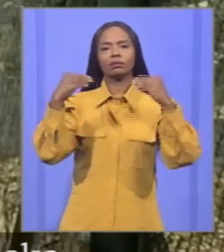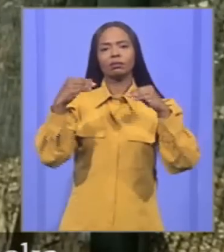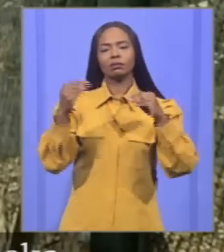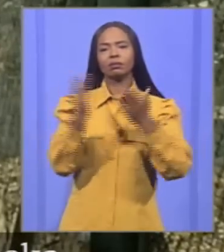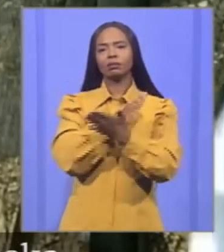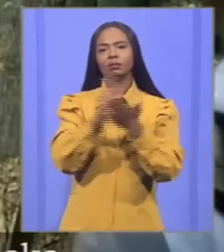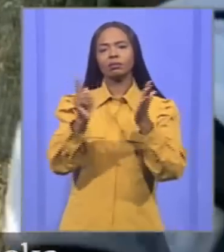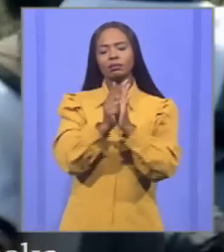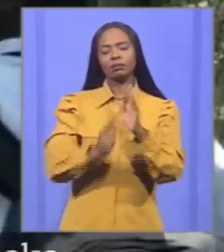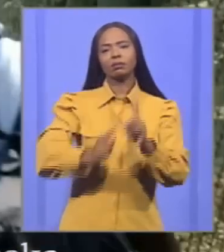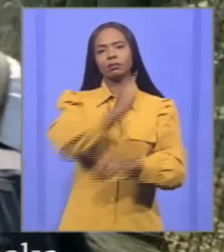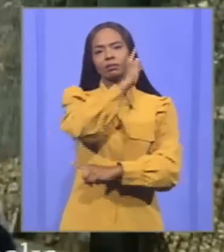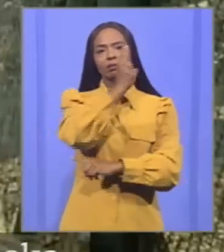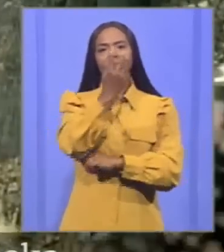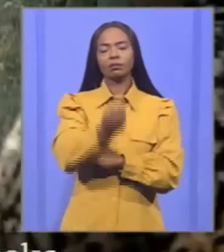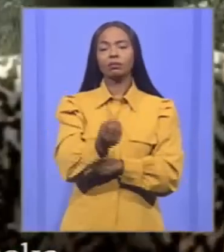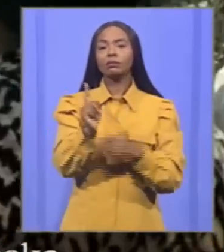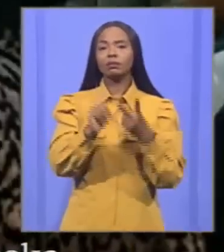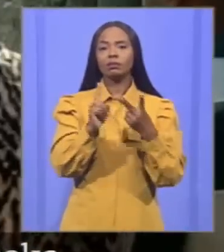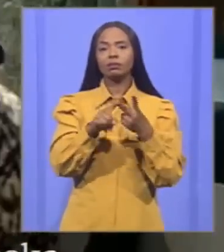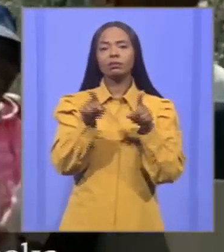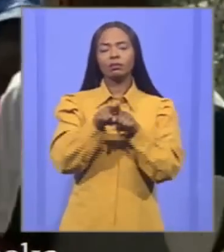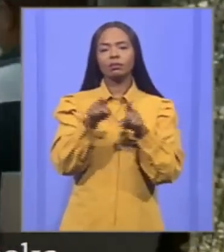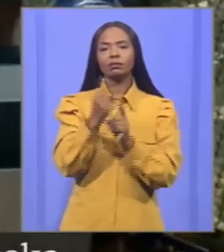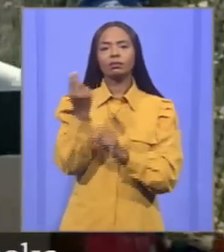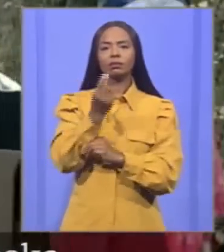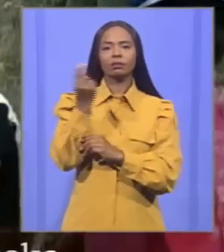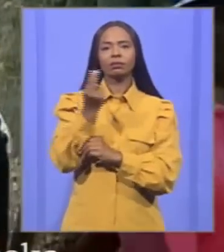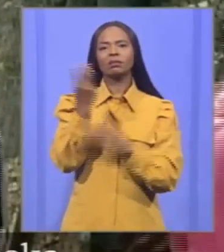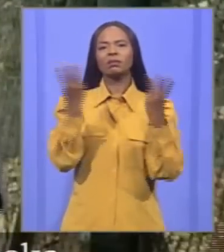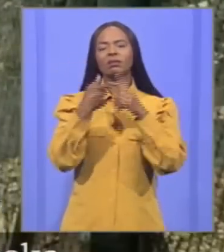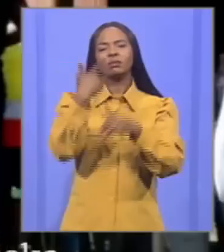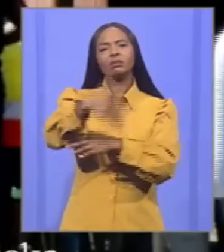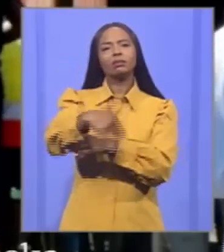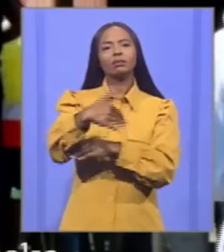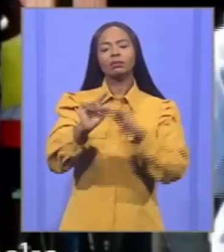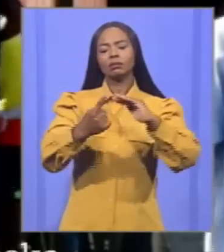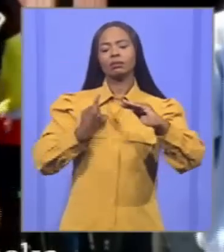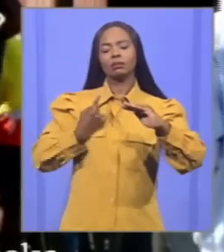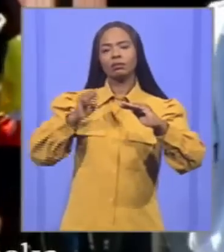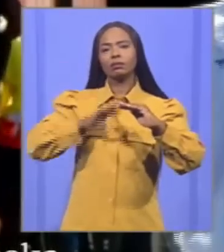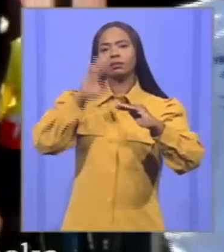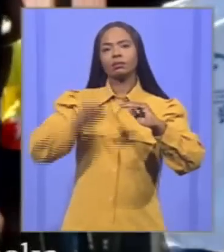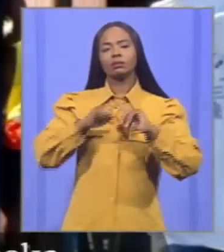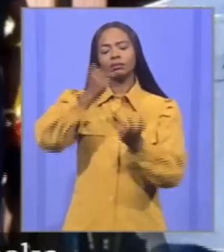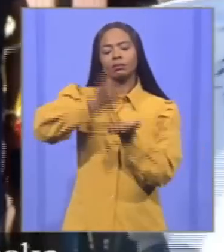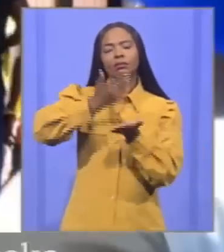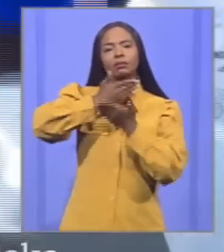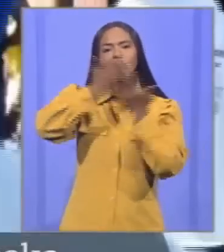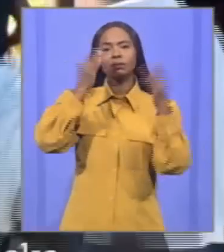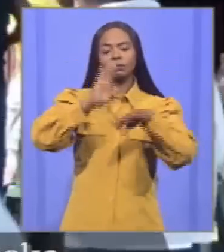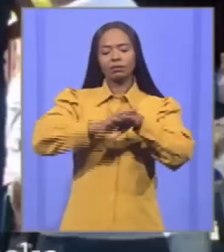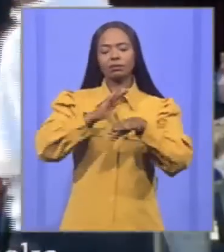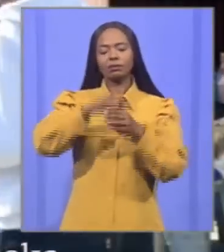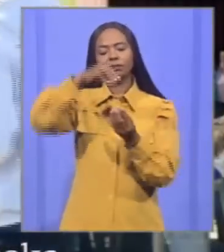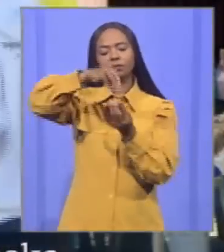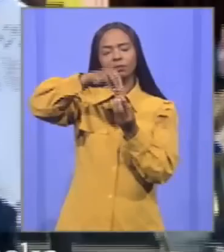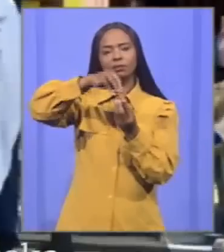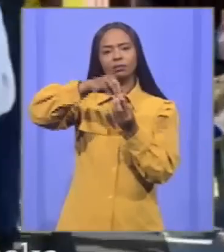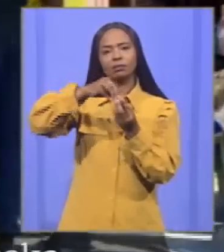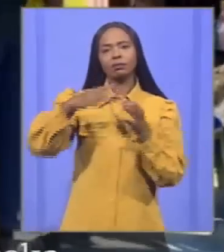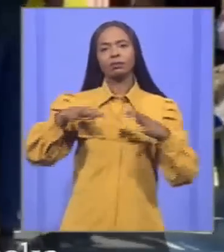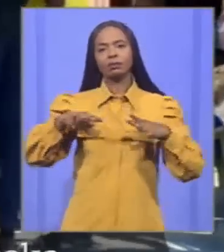dithoto tse seng tsa nnete mo nageng le go tsena ga baditšhaba mo nageng ntle le ditlankana mo pakeng eno ya Paseka le morago ga